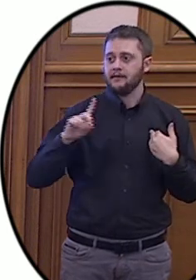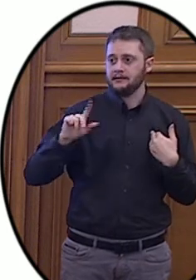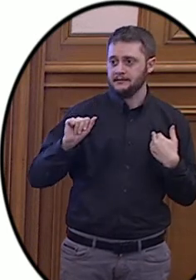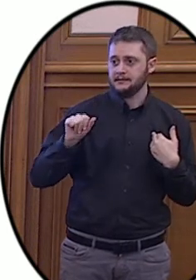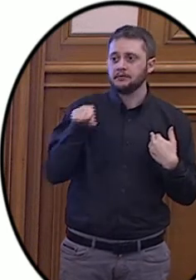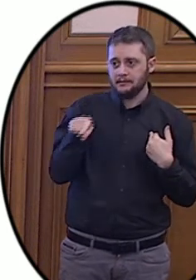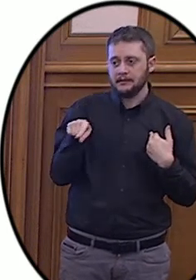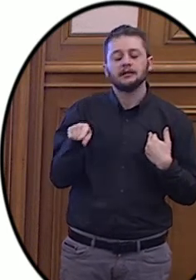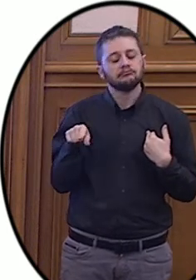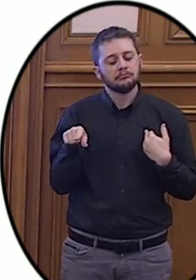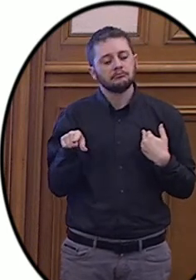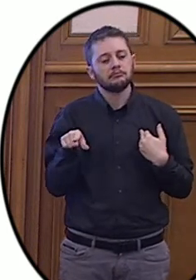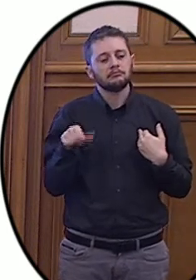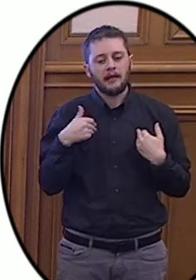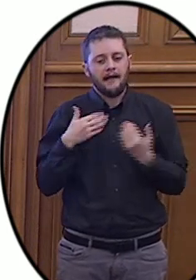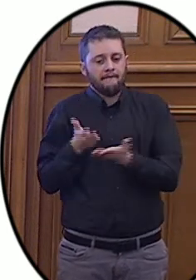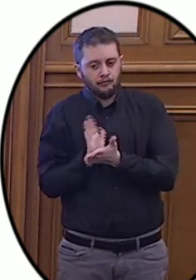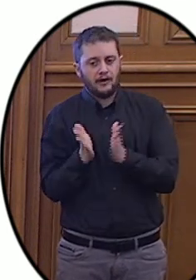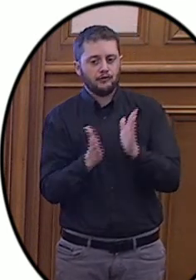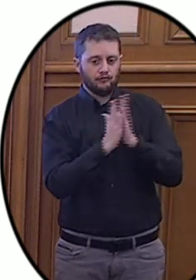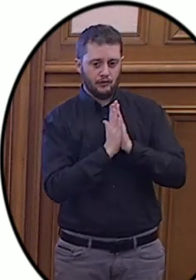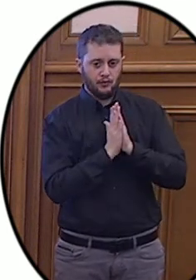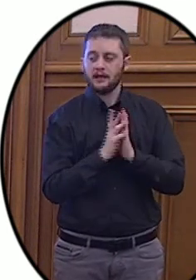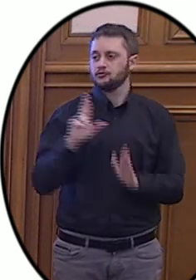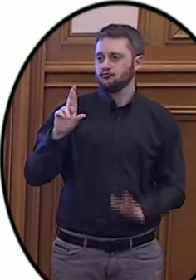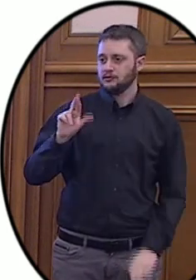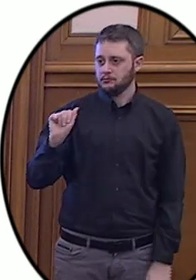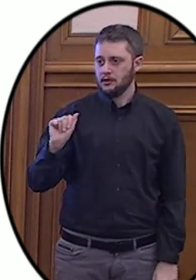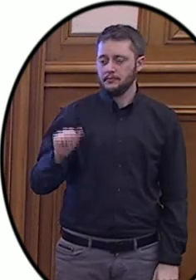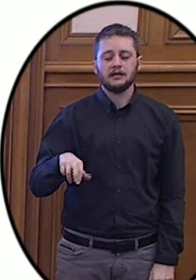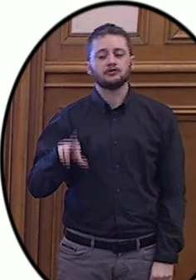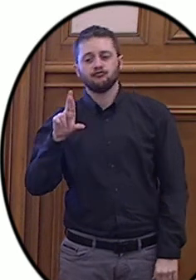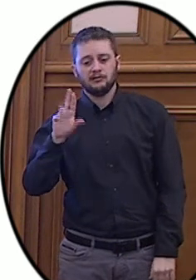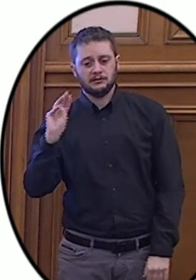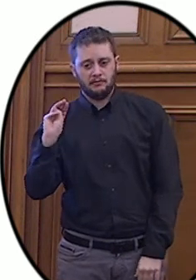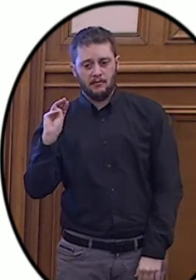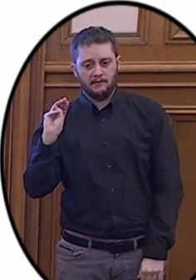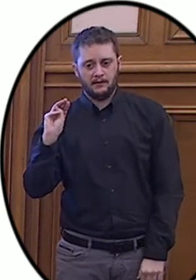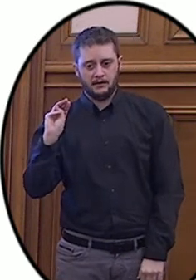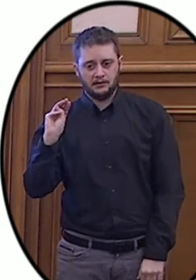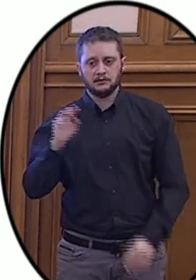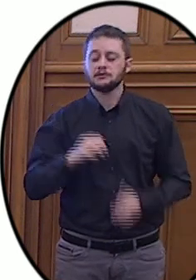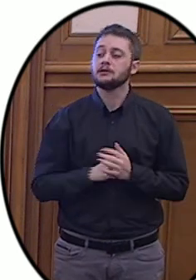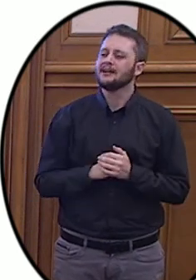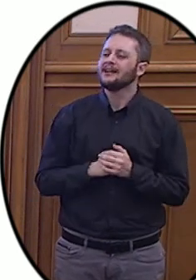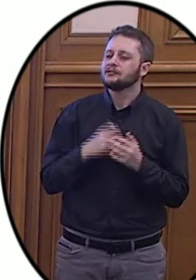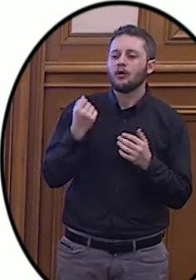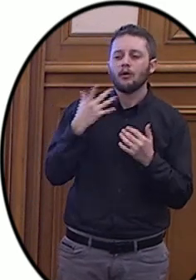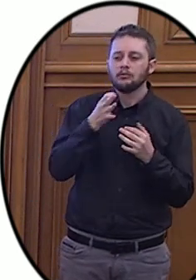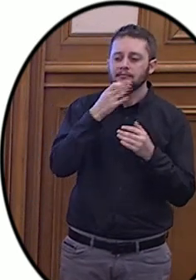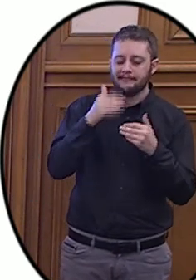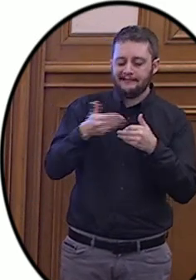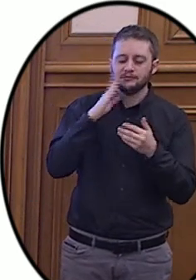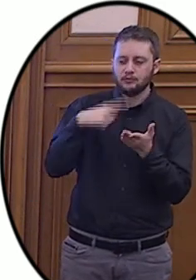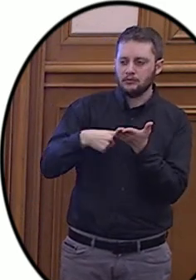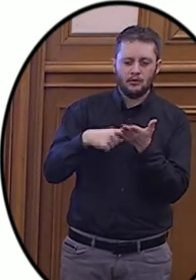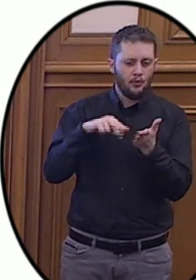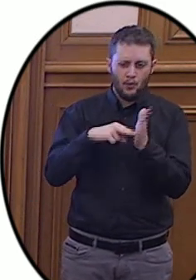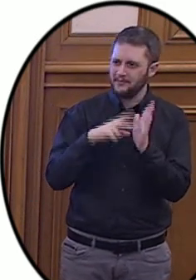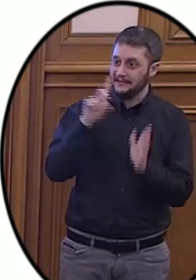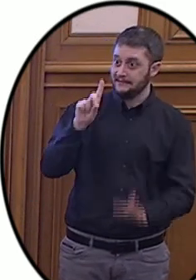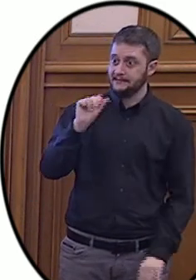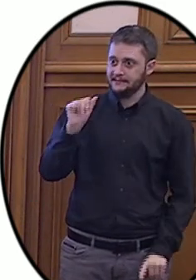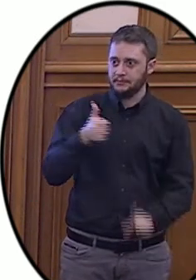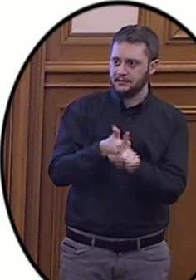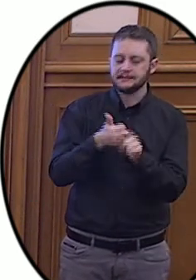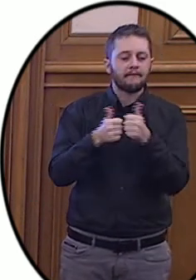or reasonable modification. So we'll talk in a moment about what that definition of disability means and how that